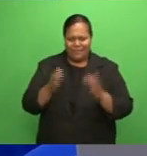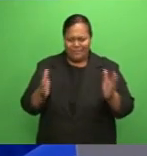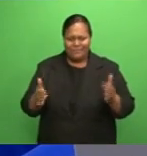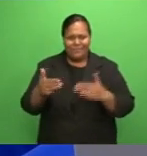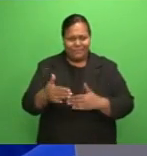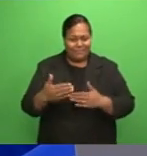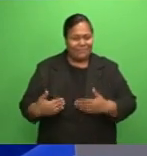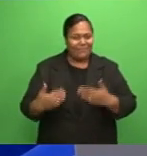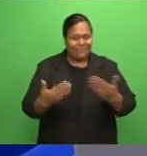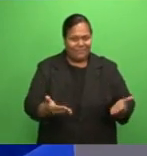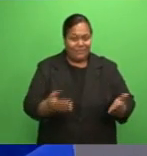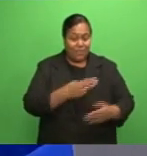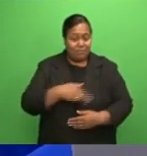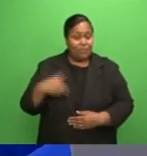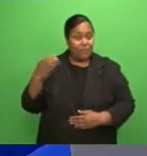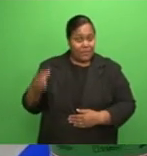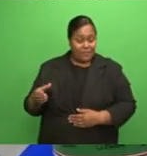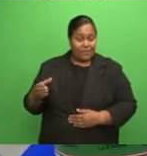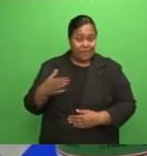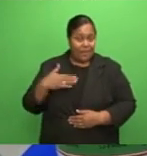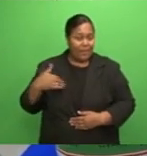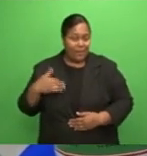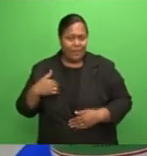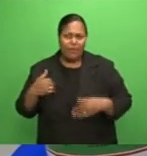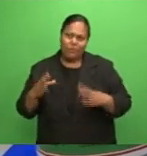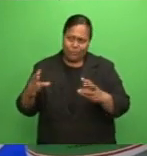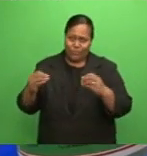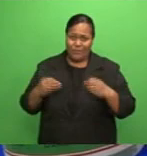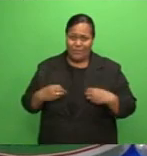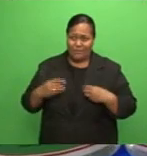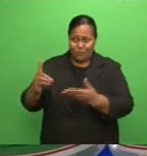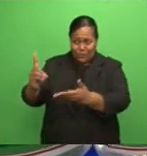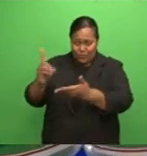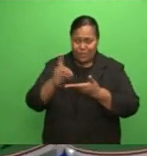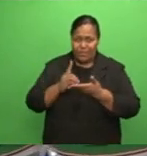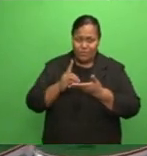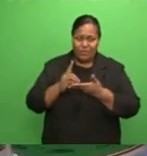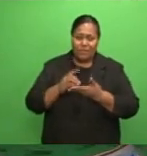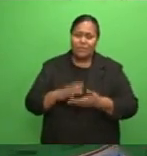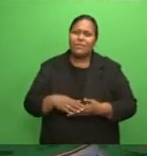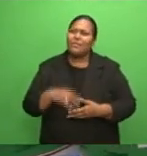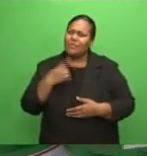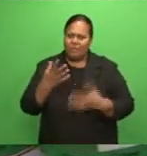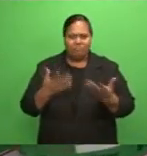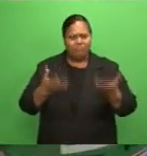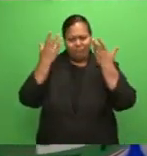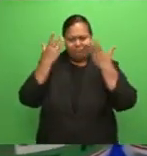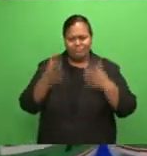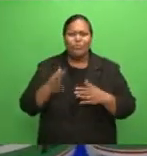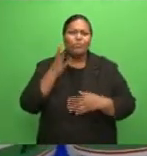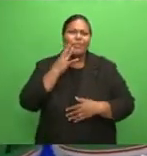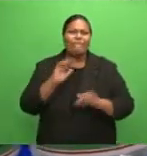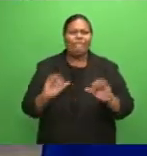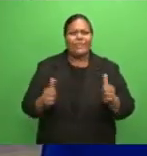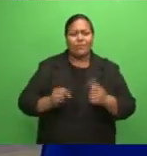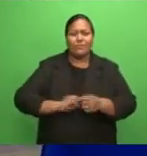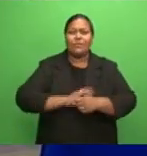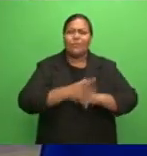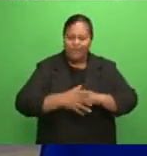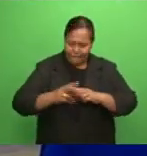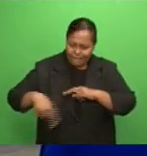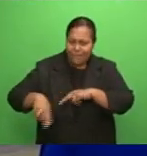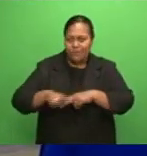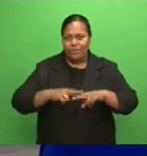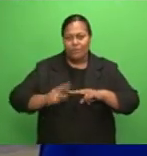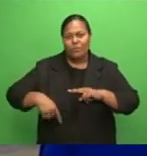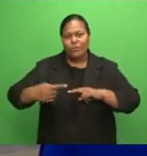Ifuremi Wanganabete, while receiving the donation, says with no end in sight for COVID-19, Fiji will continue to closely work with